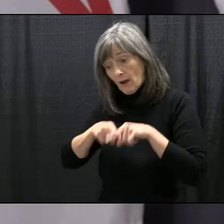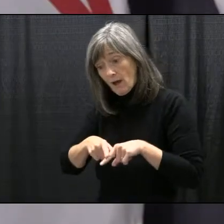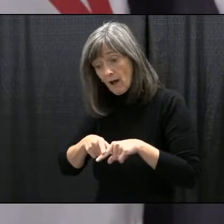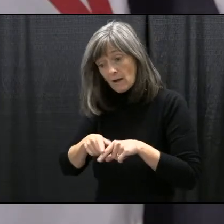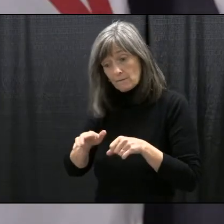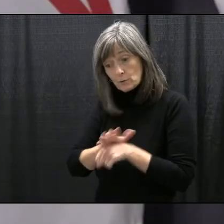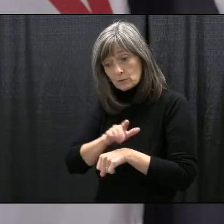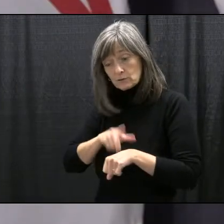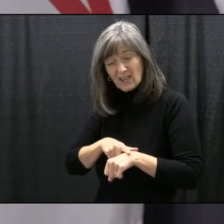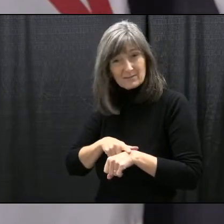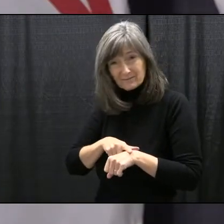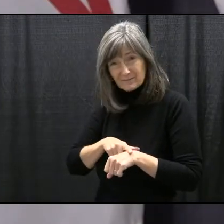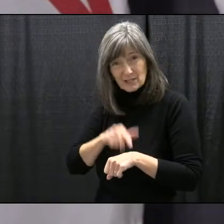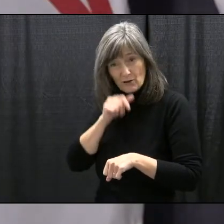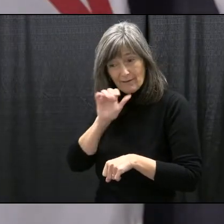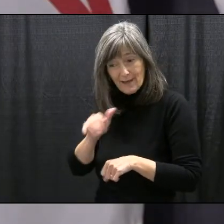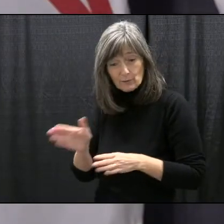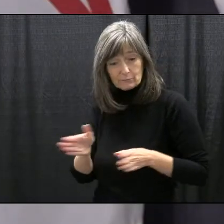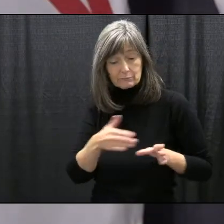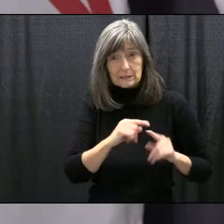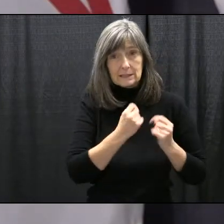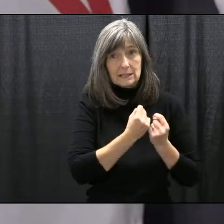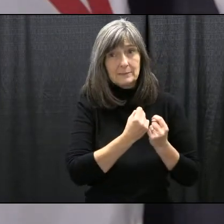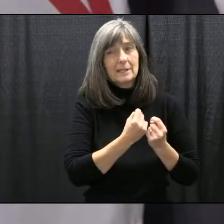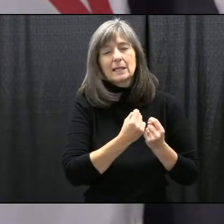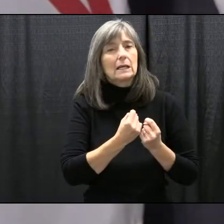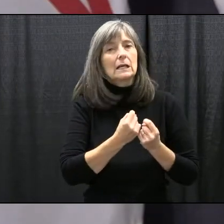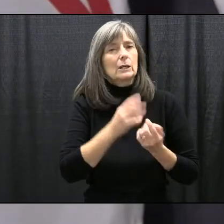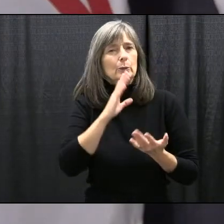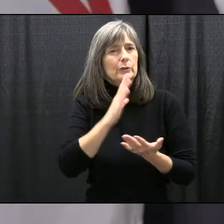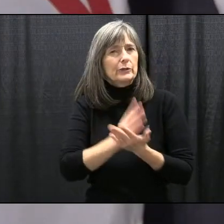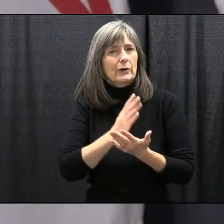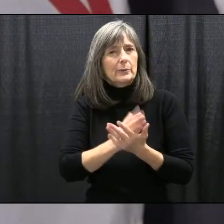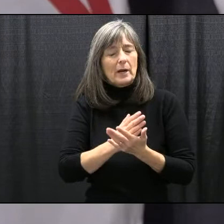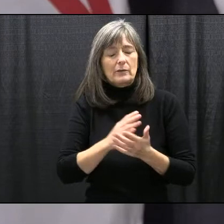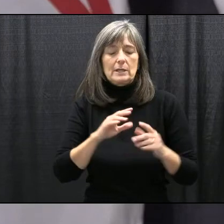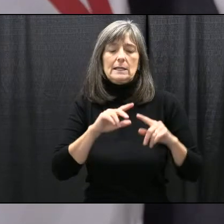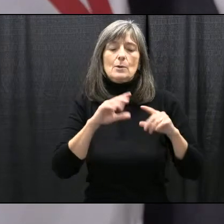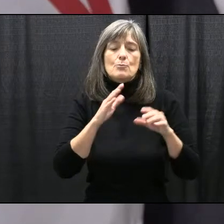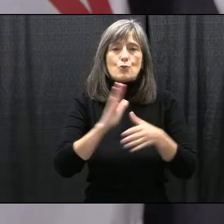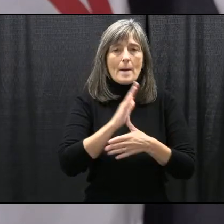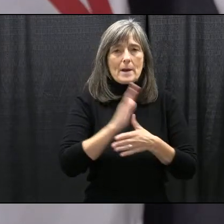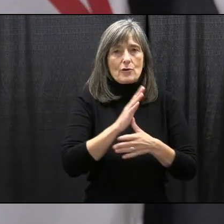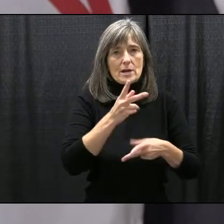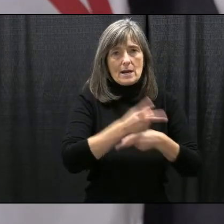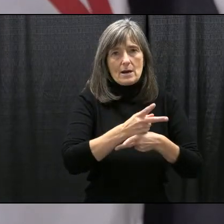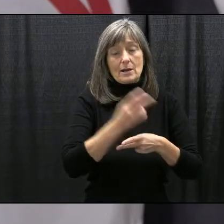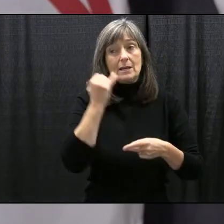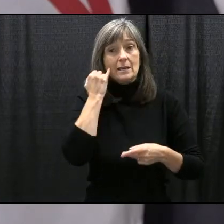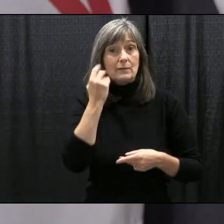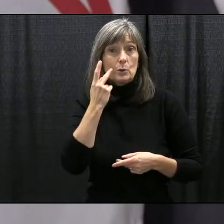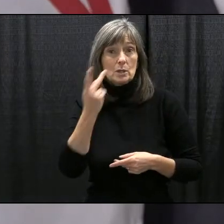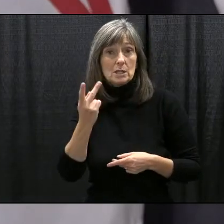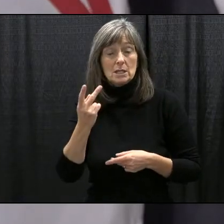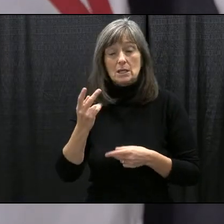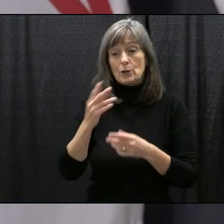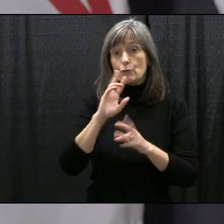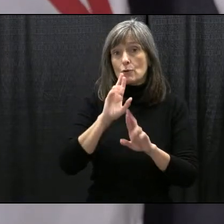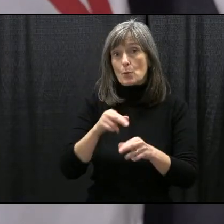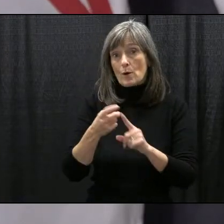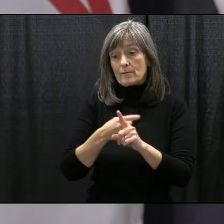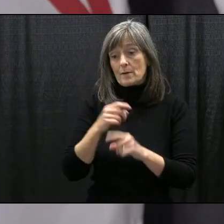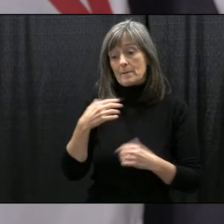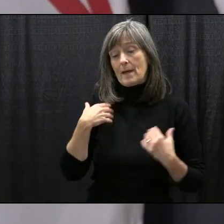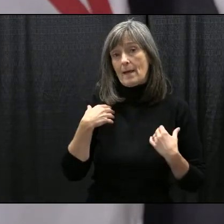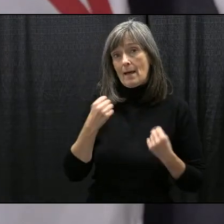are talking about access to primary care. If you look at the model that Dr. Parfrey and Sister Elizabeth describe in their interim report,